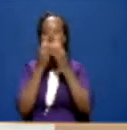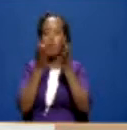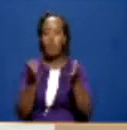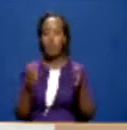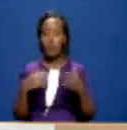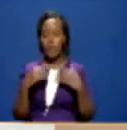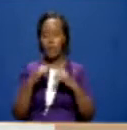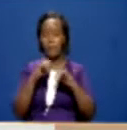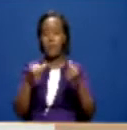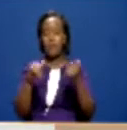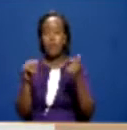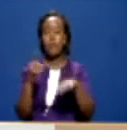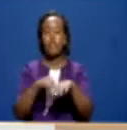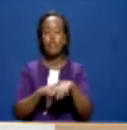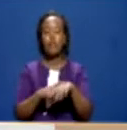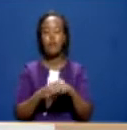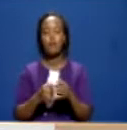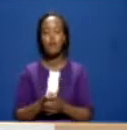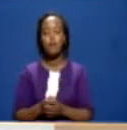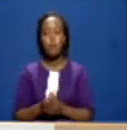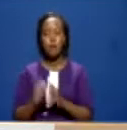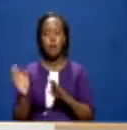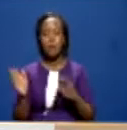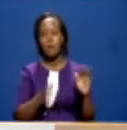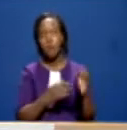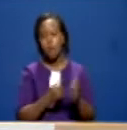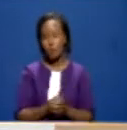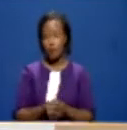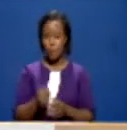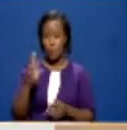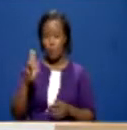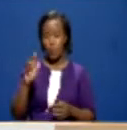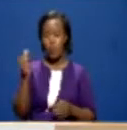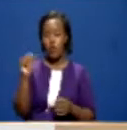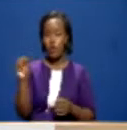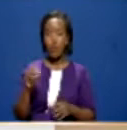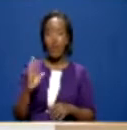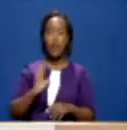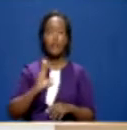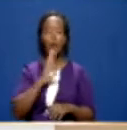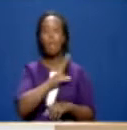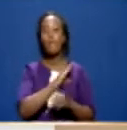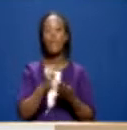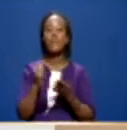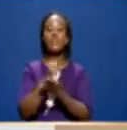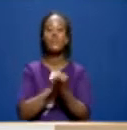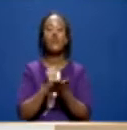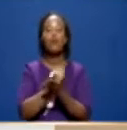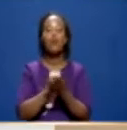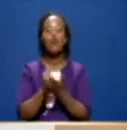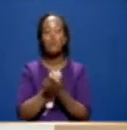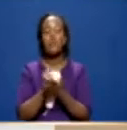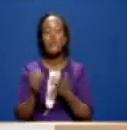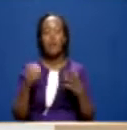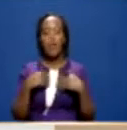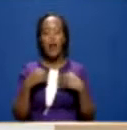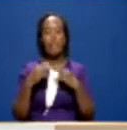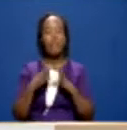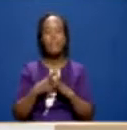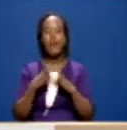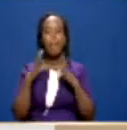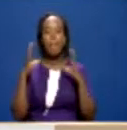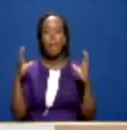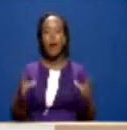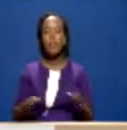Bulletin. Moving on, the U.S. bought coffee worth 4.4 billion shillings from Kenya, making it the largest buyer of